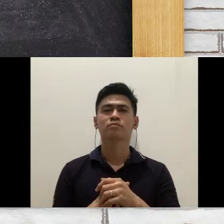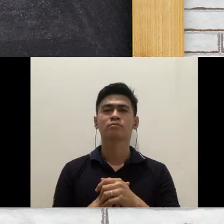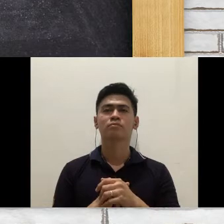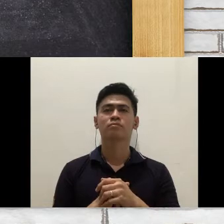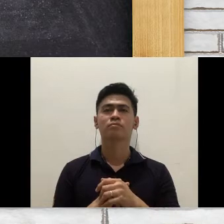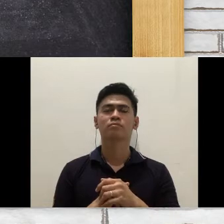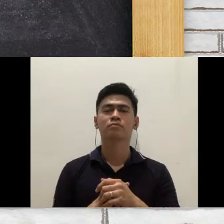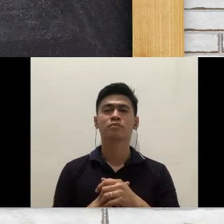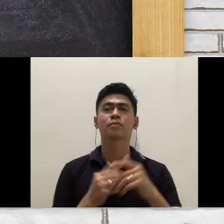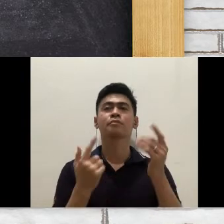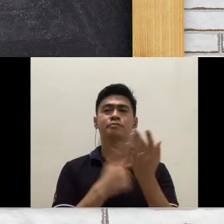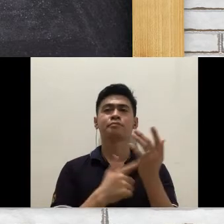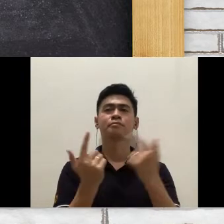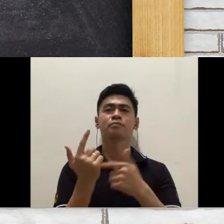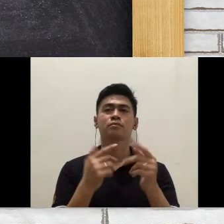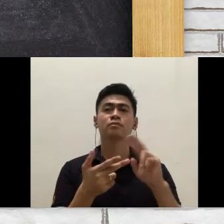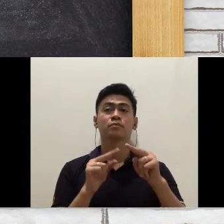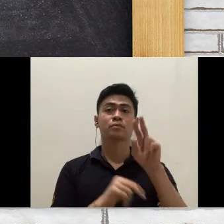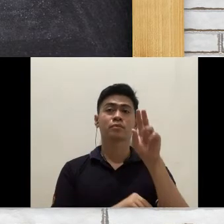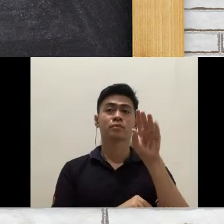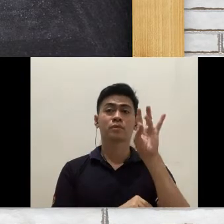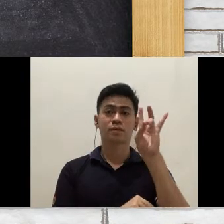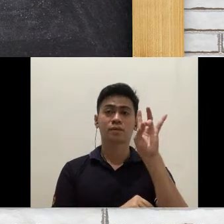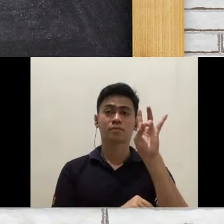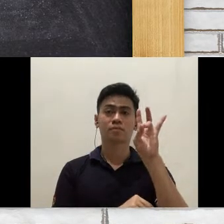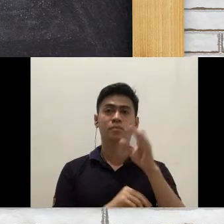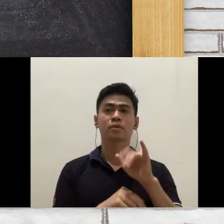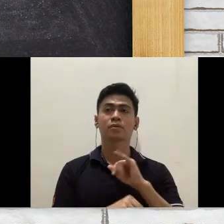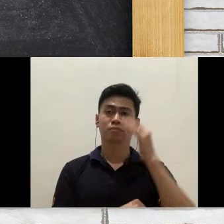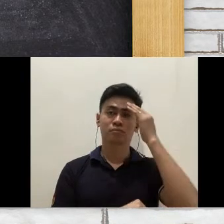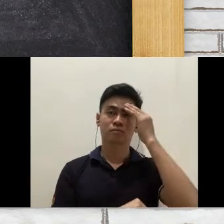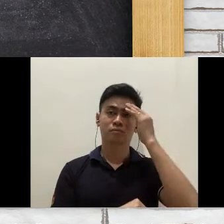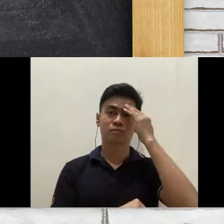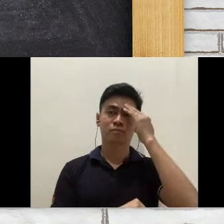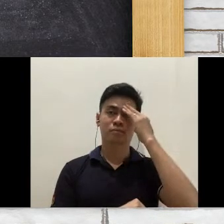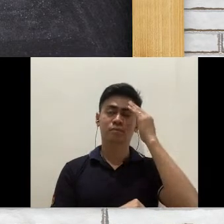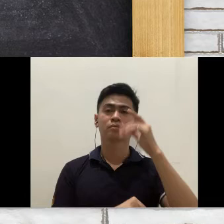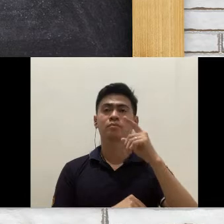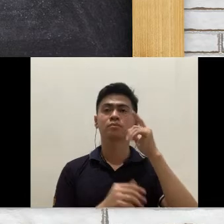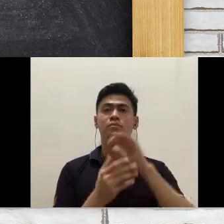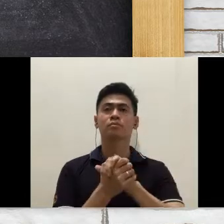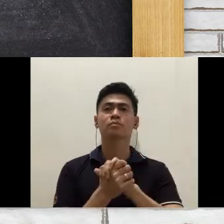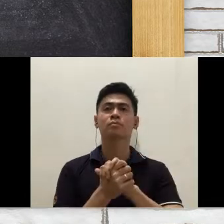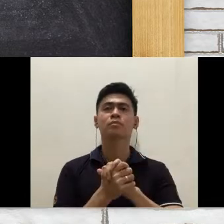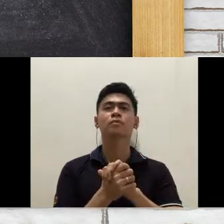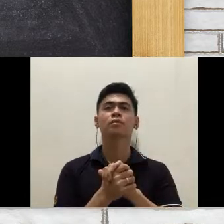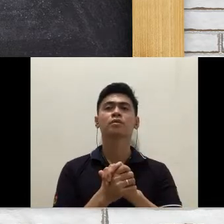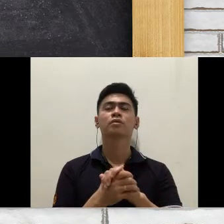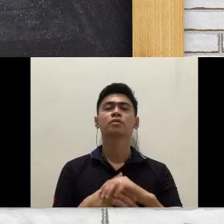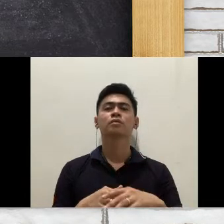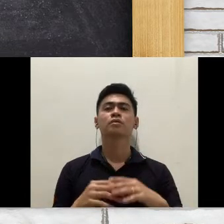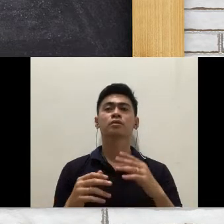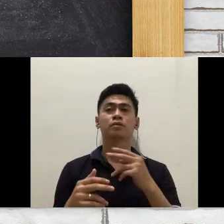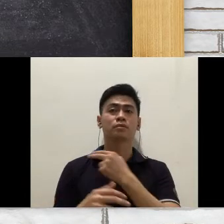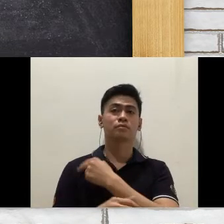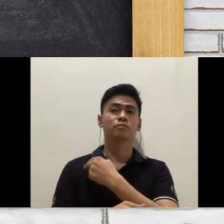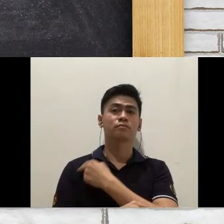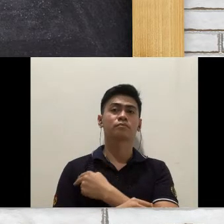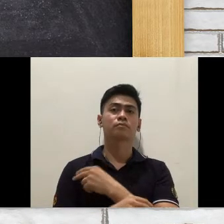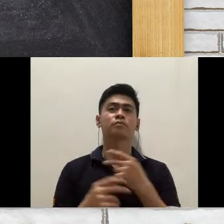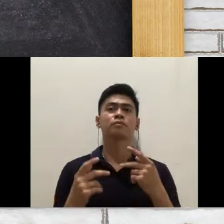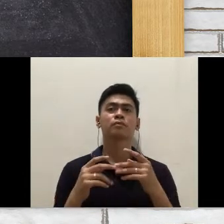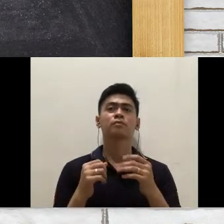Informative. Number 7, I believe that the healthcare system of our country must be